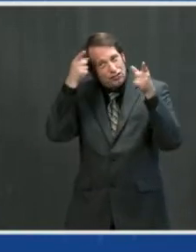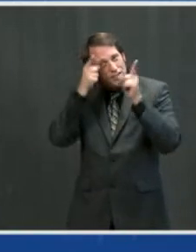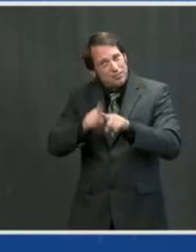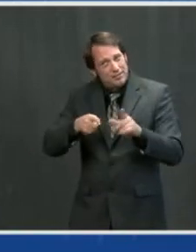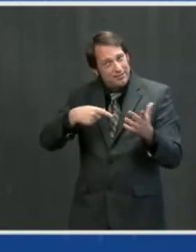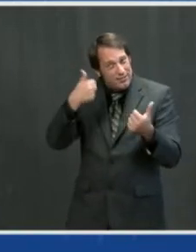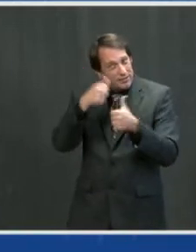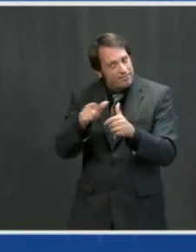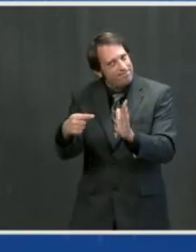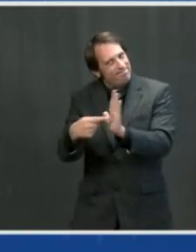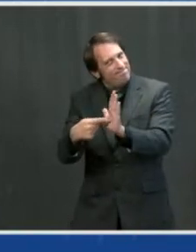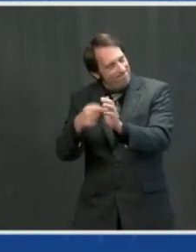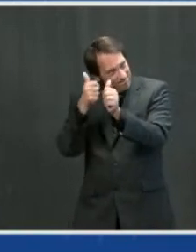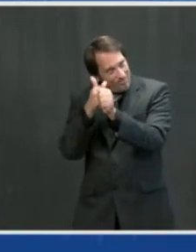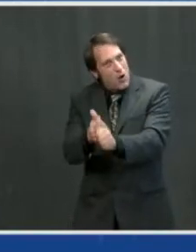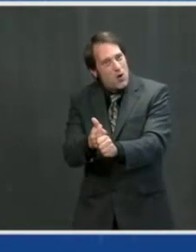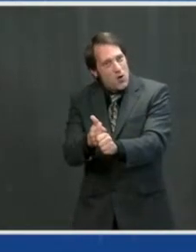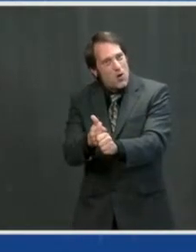On the issue of abduction,